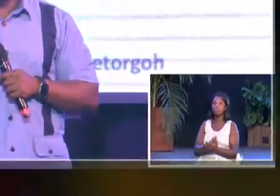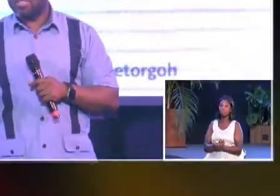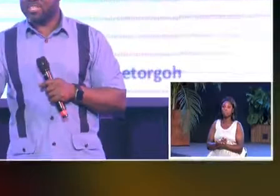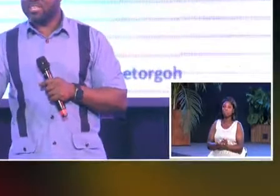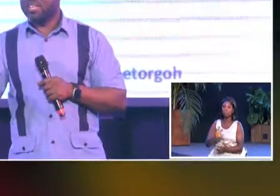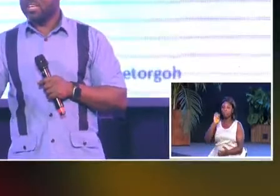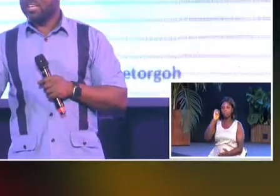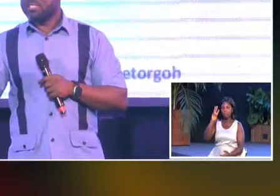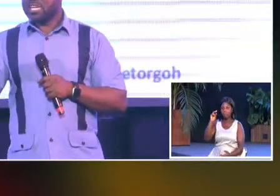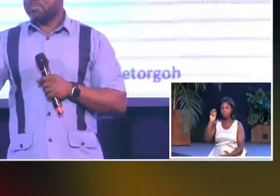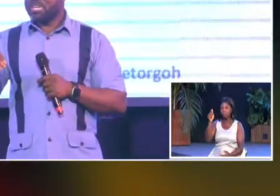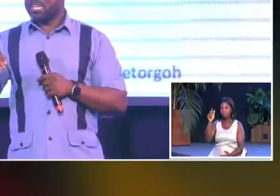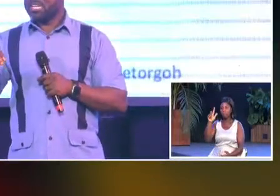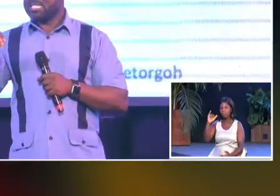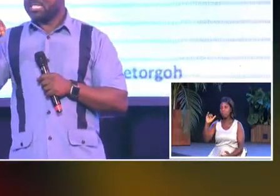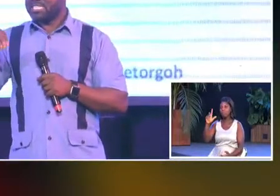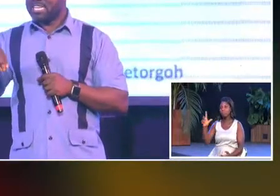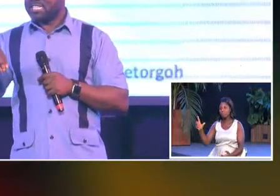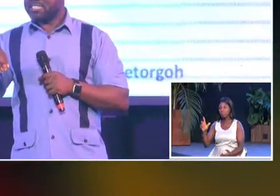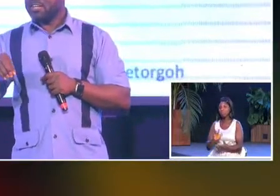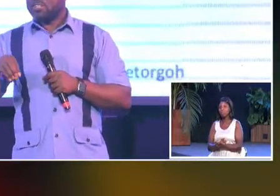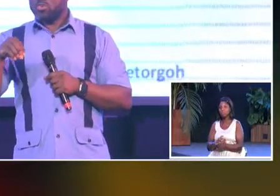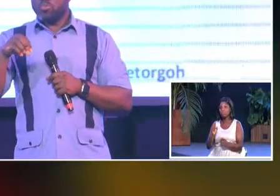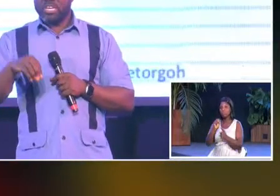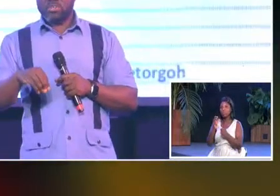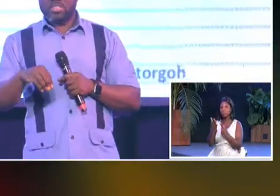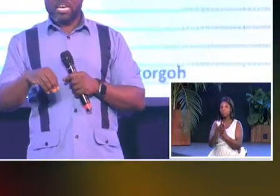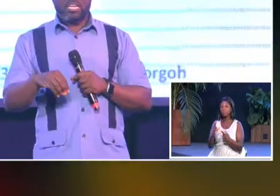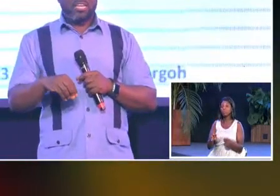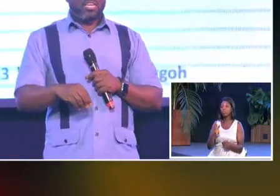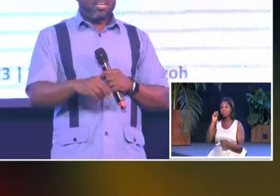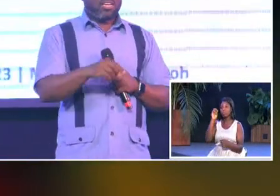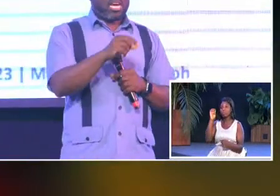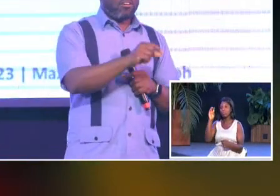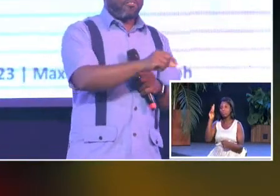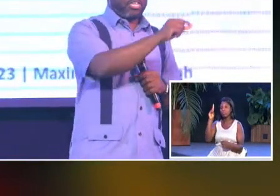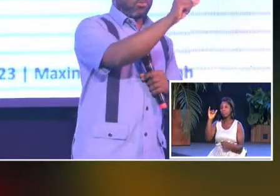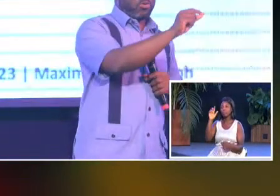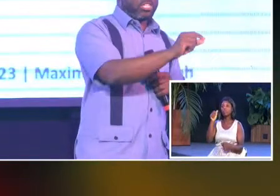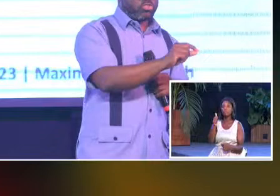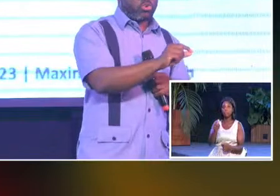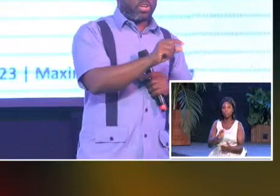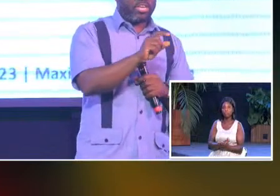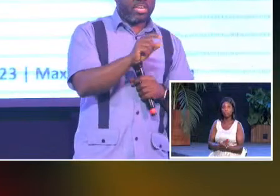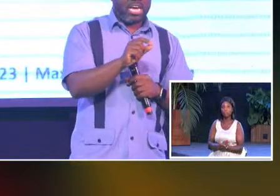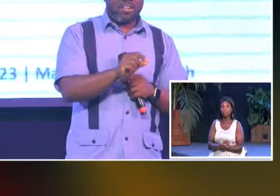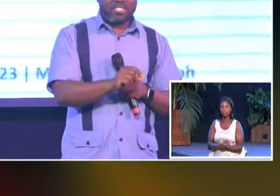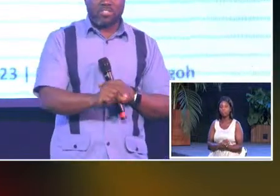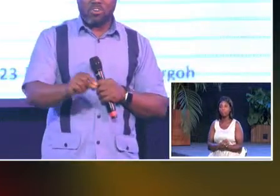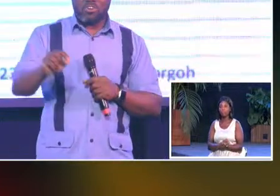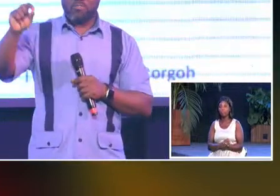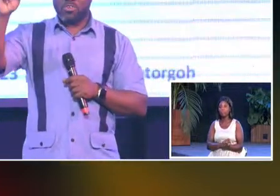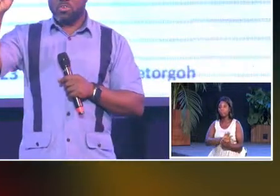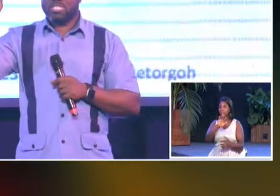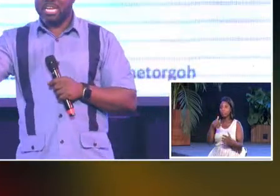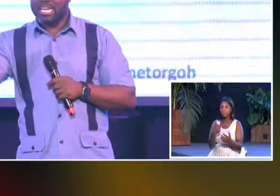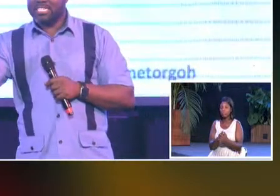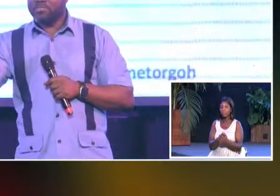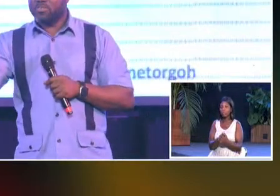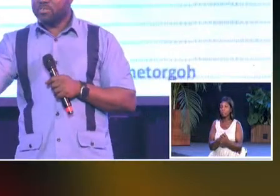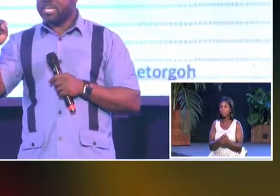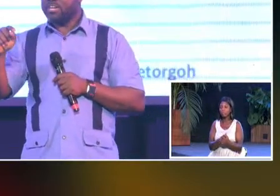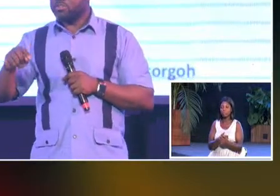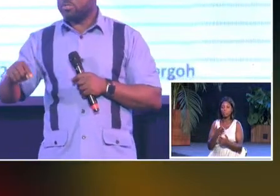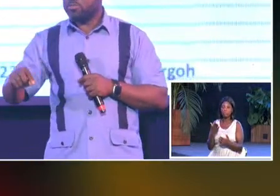and everything, somebody is needed to make sure that our Facebook is growing, our TikTok videos are